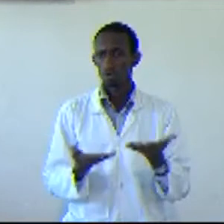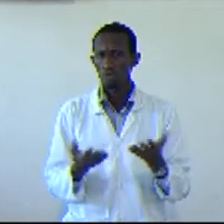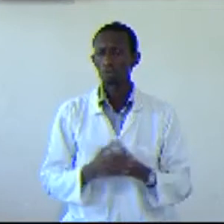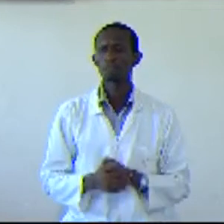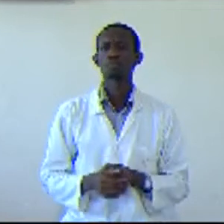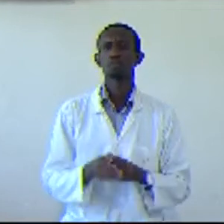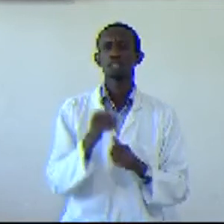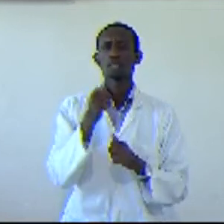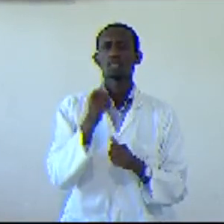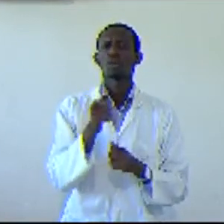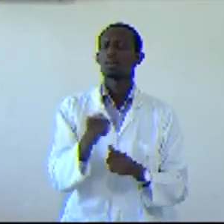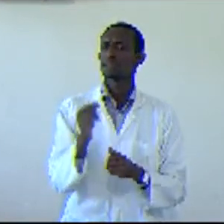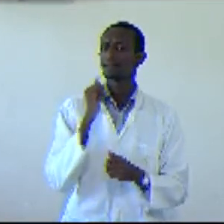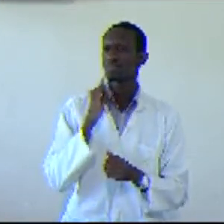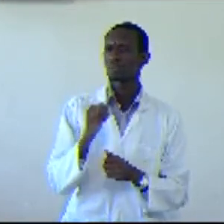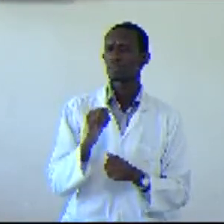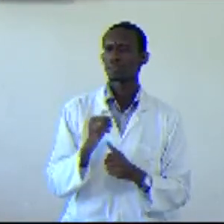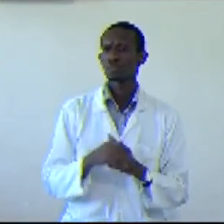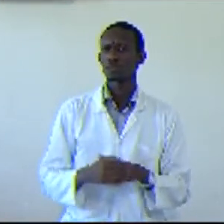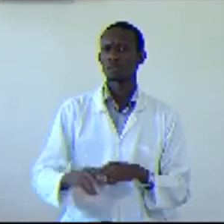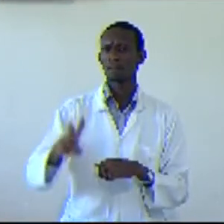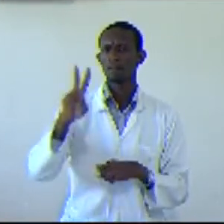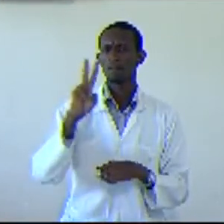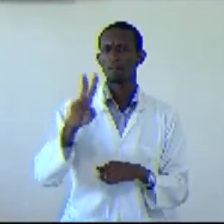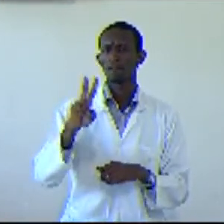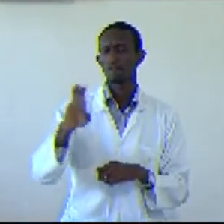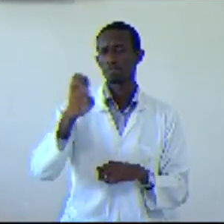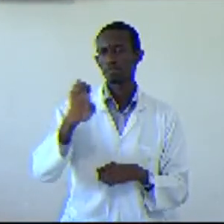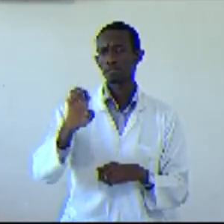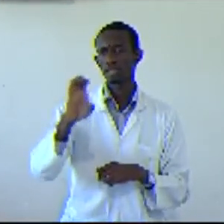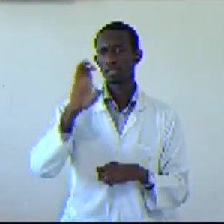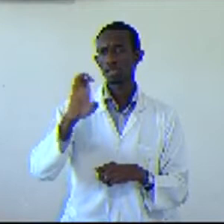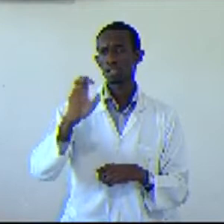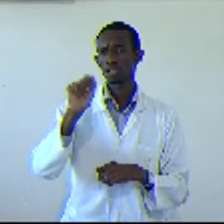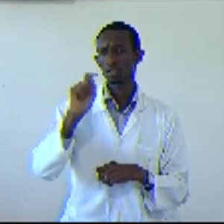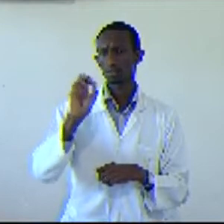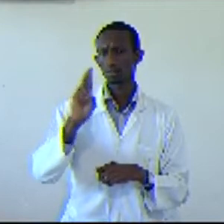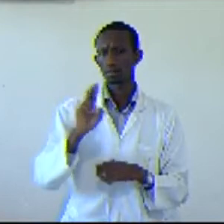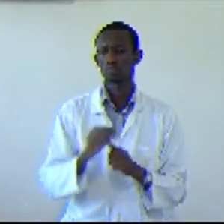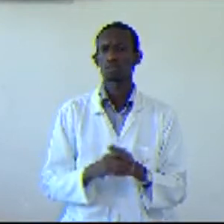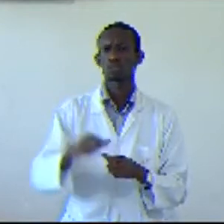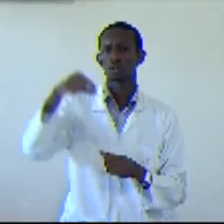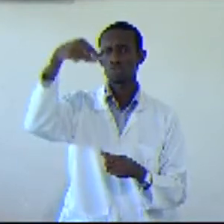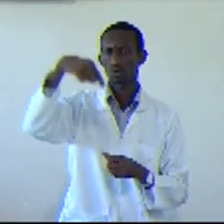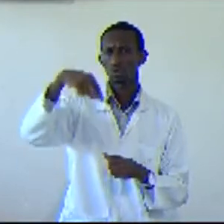quantity, because it is expressed from the fact that